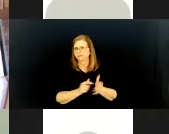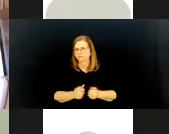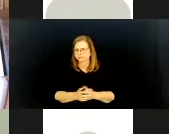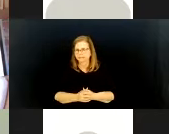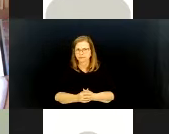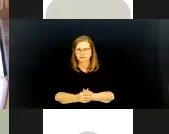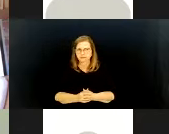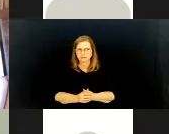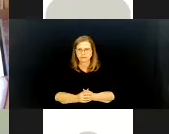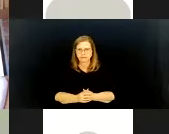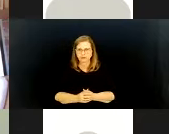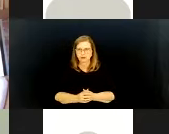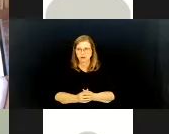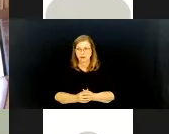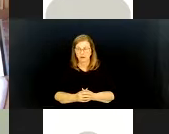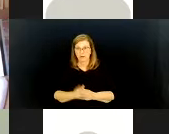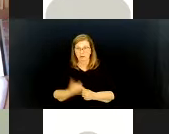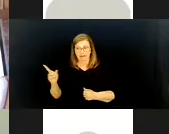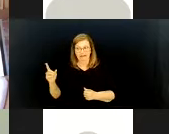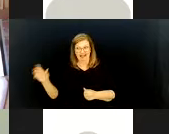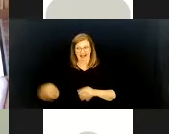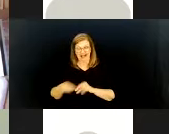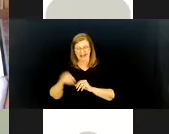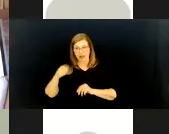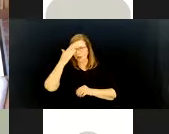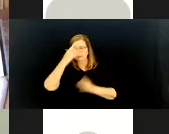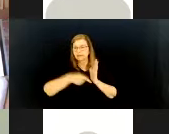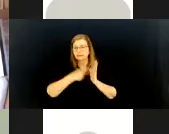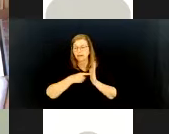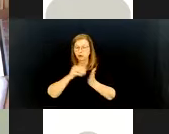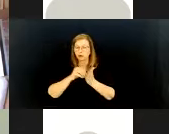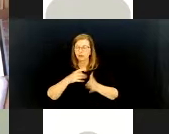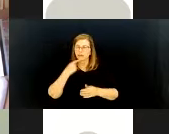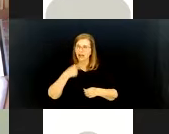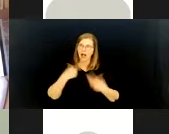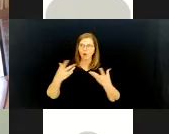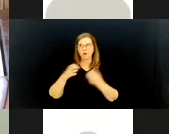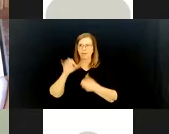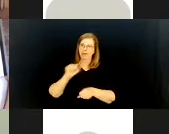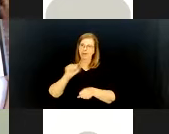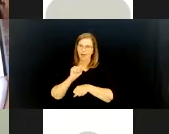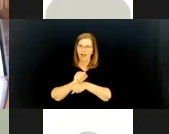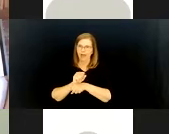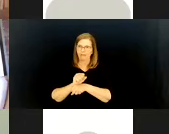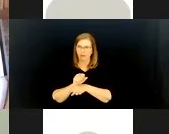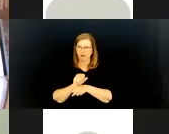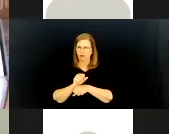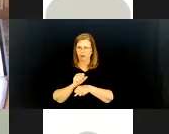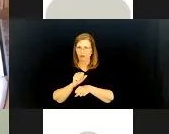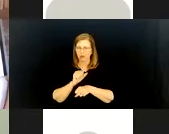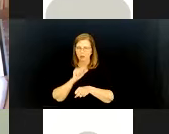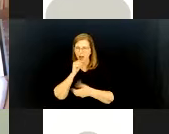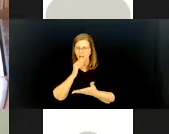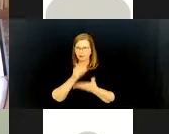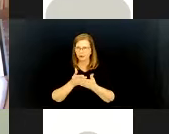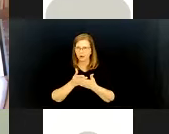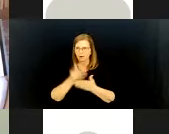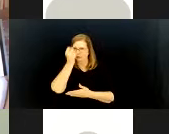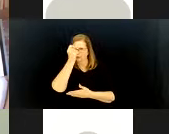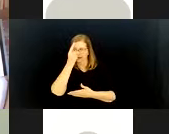Yeah, because you know that, you know, sometimes what our students say they want to do, there's not a good match between what they say they want